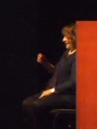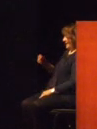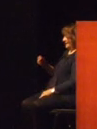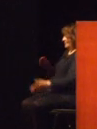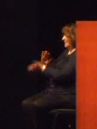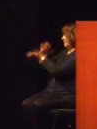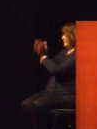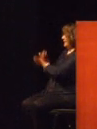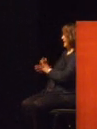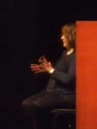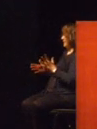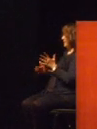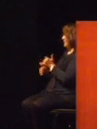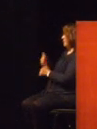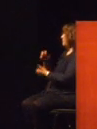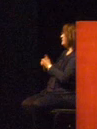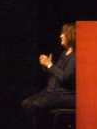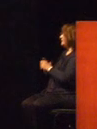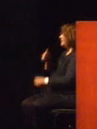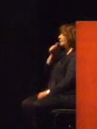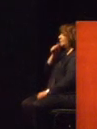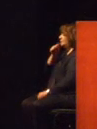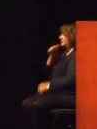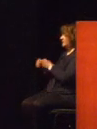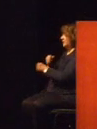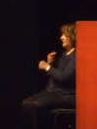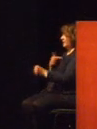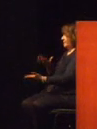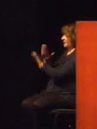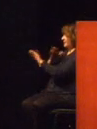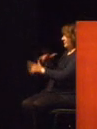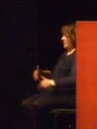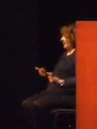difficult personal year I have ever faced.